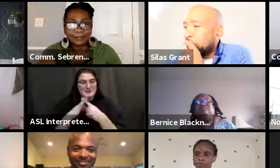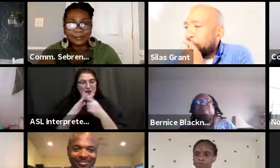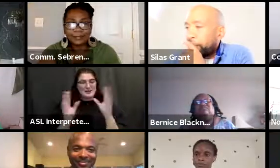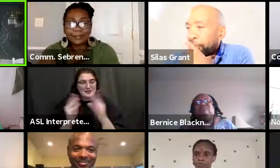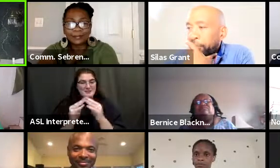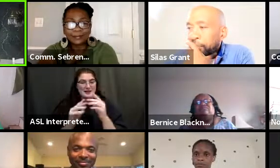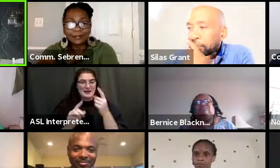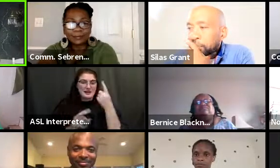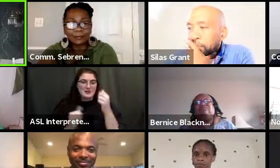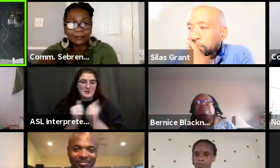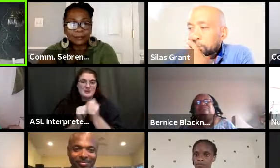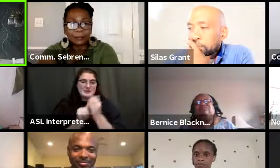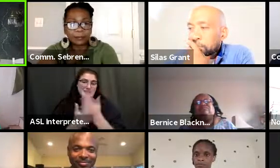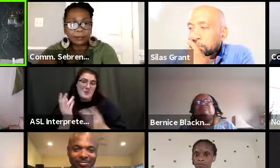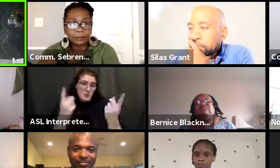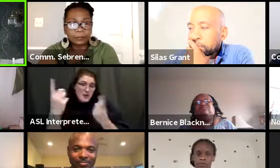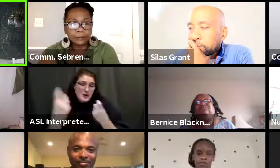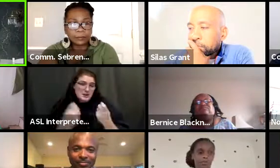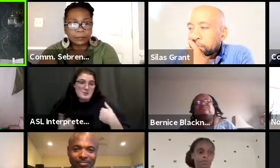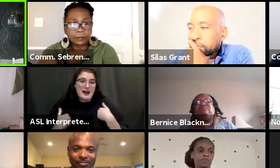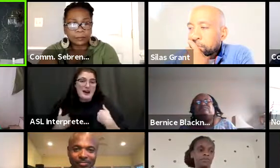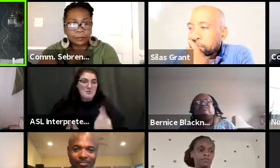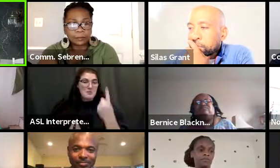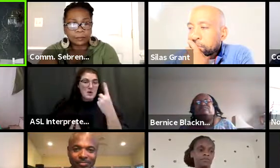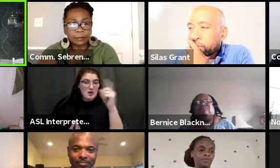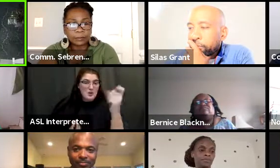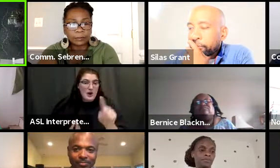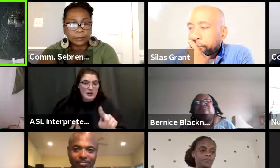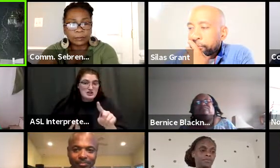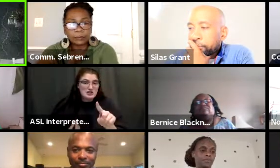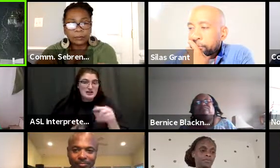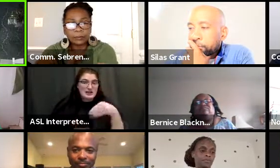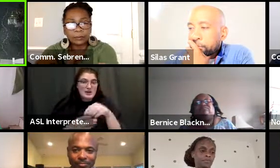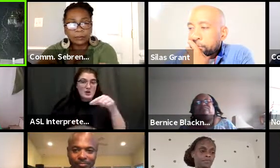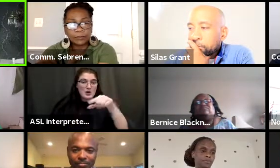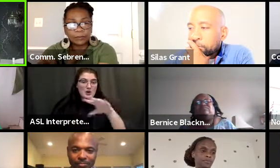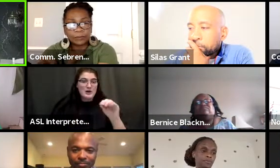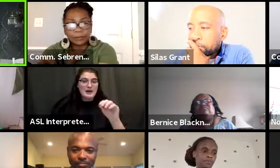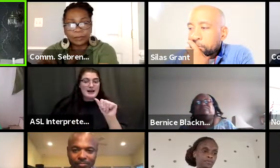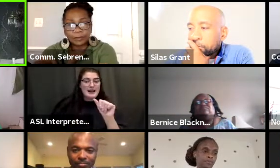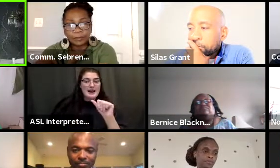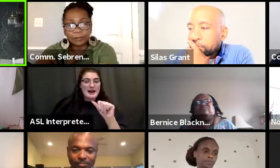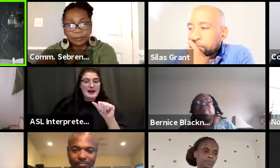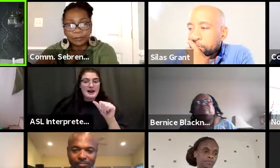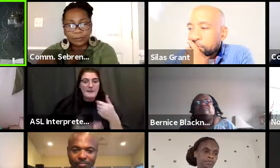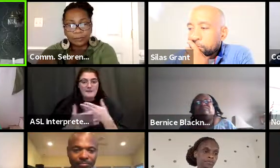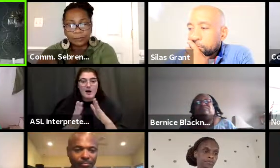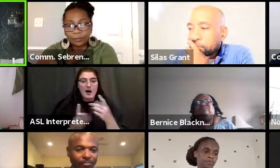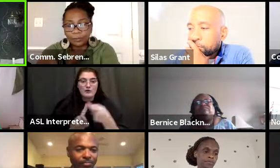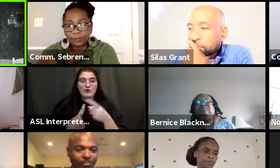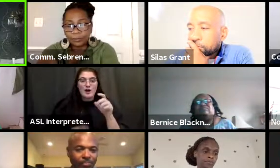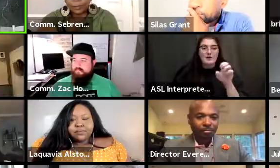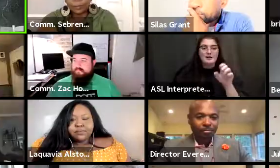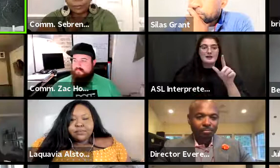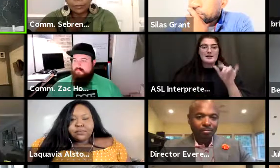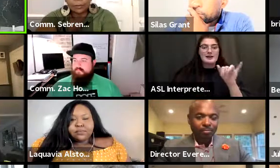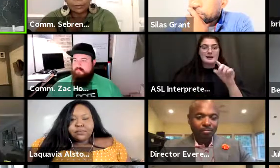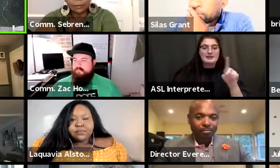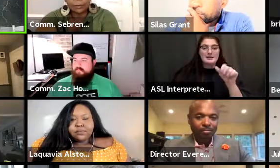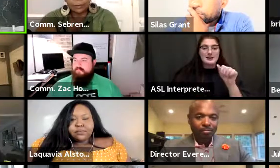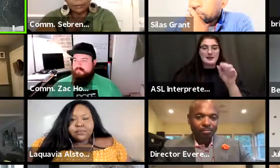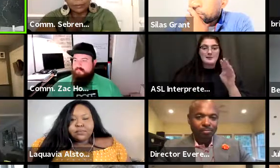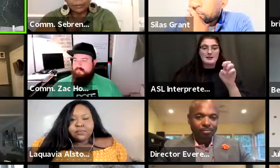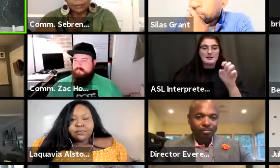questions. So we have one question in the Q&A box from Elizabeth. What will your legacy be